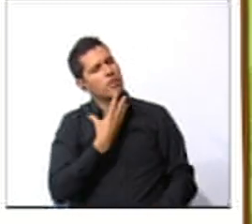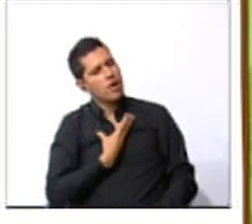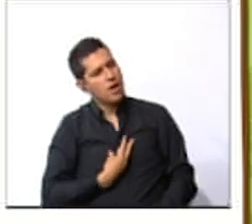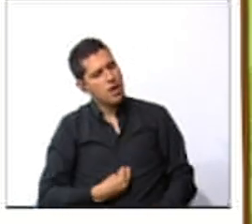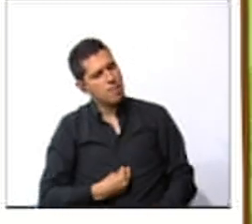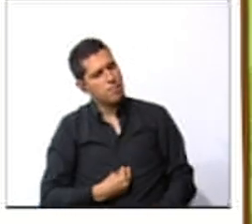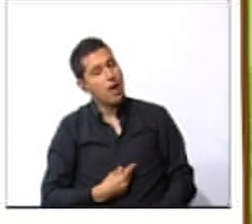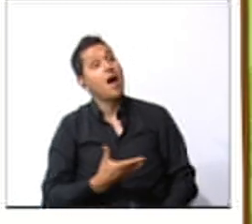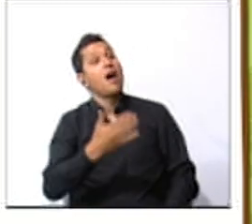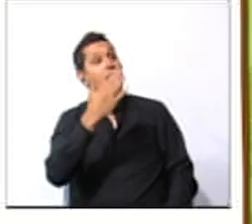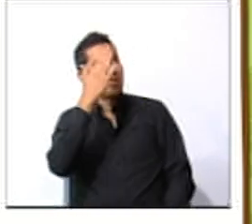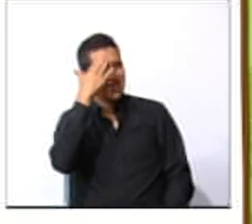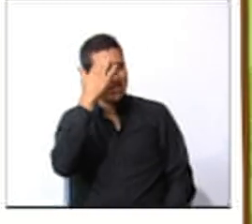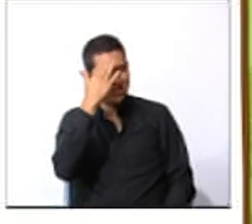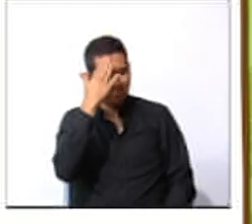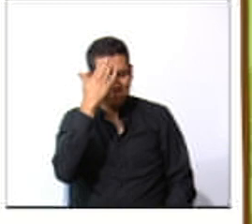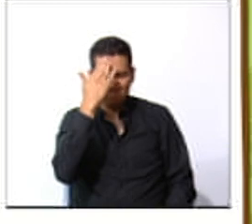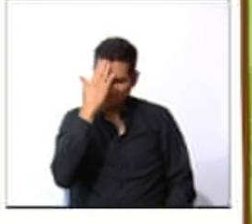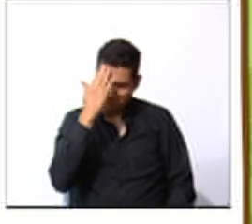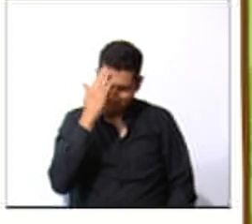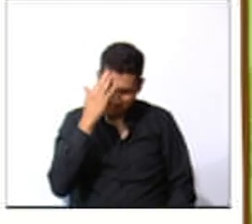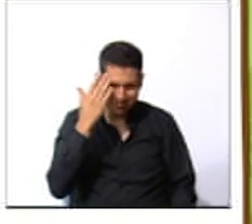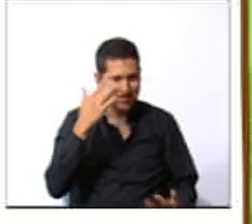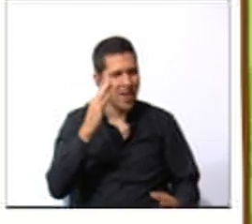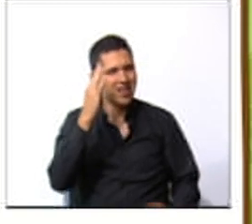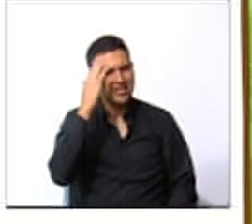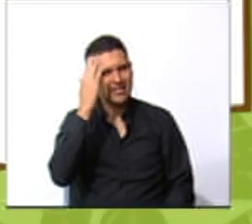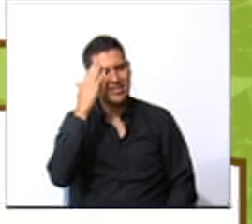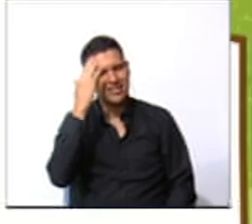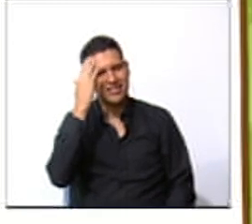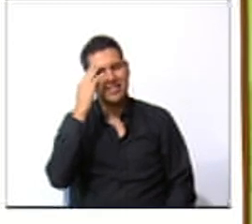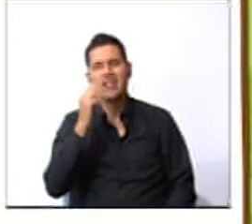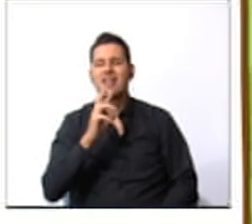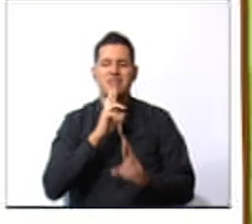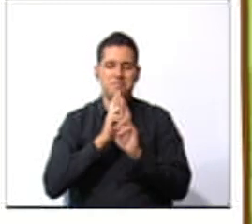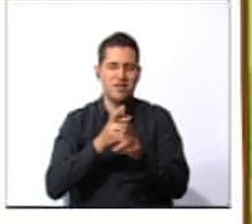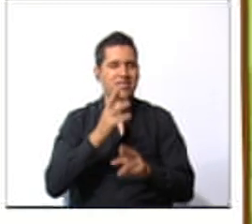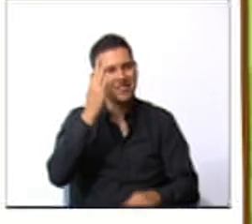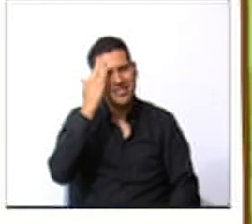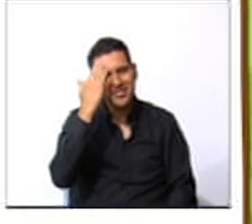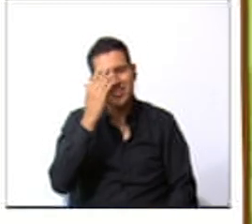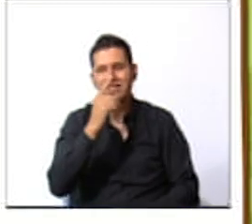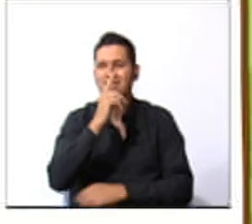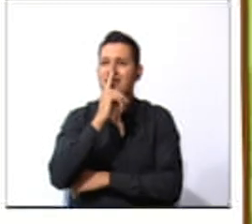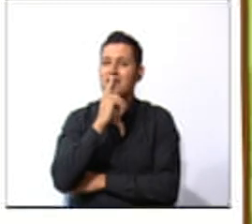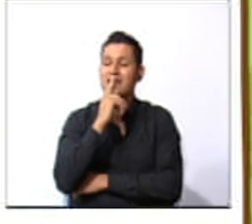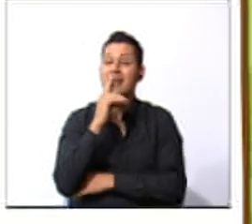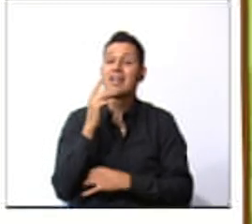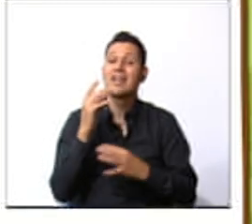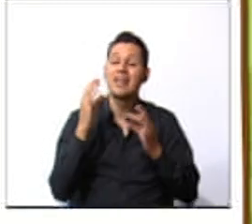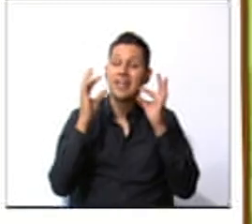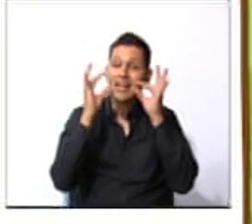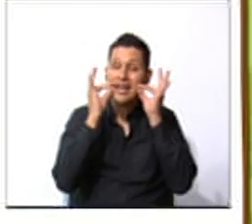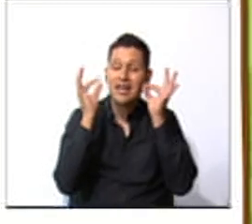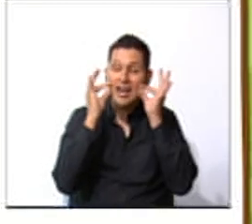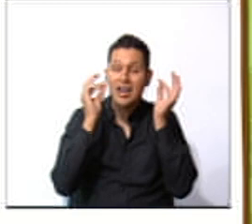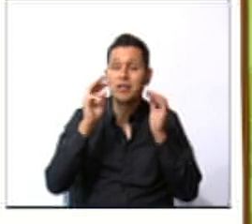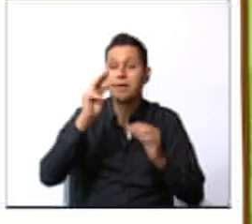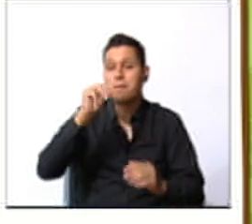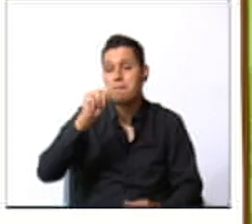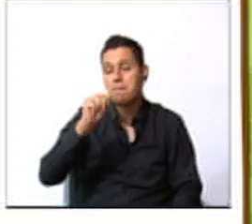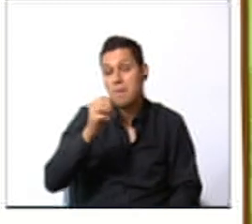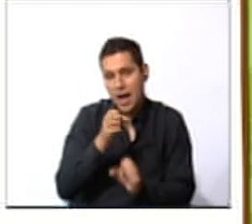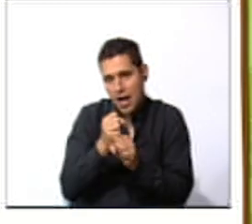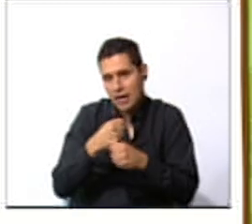Oh, yes, teacher, I know what's the answer. The cat meows because